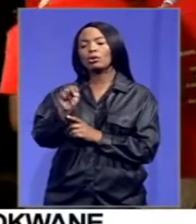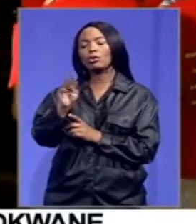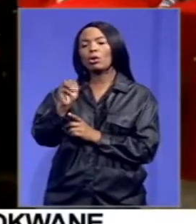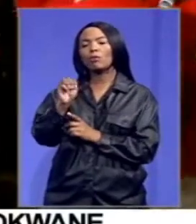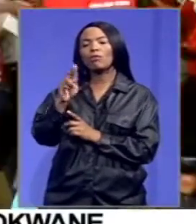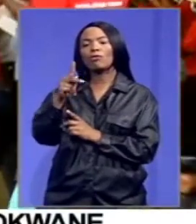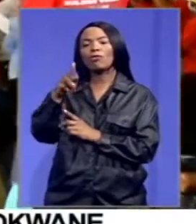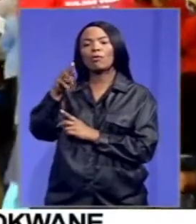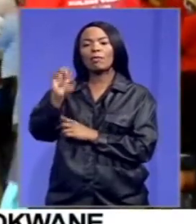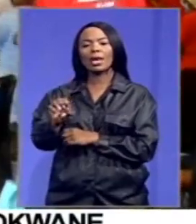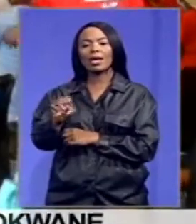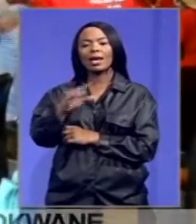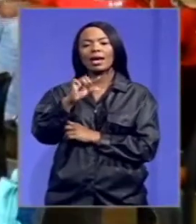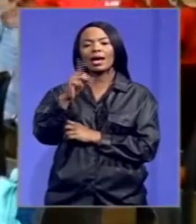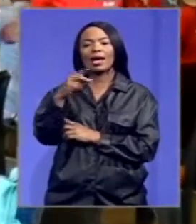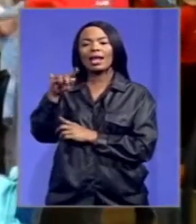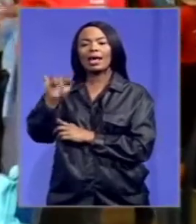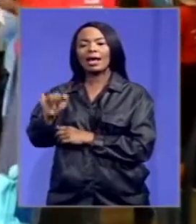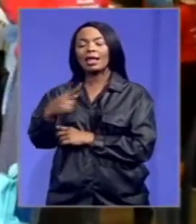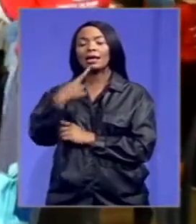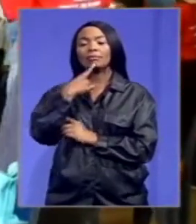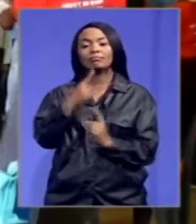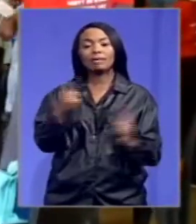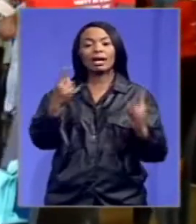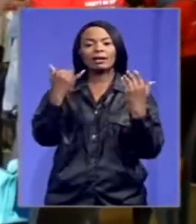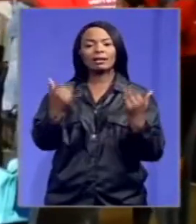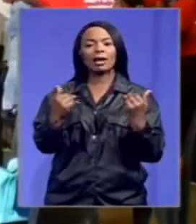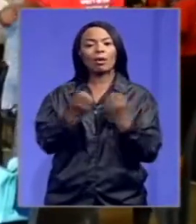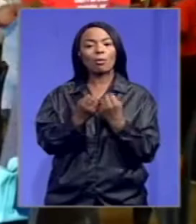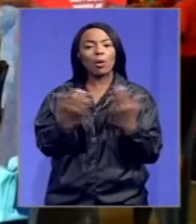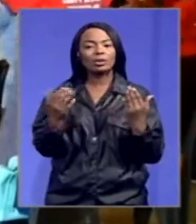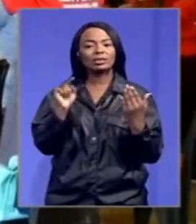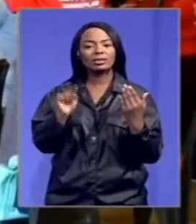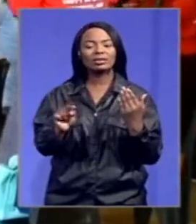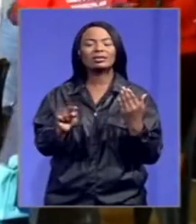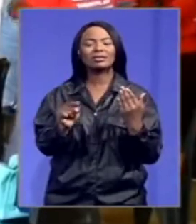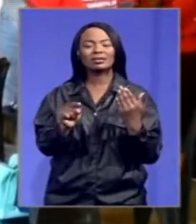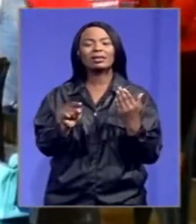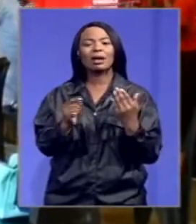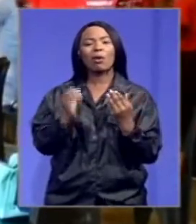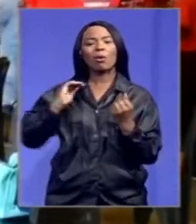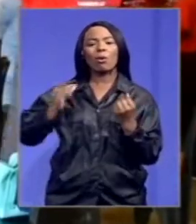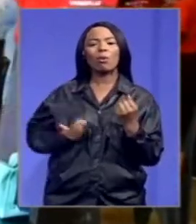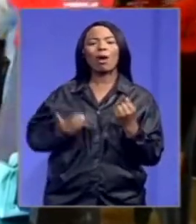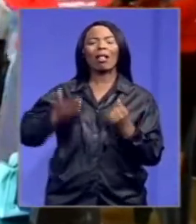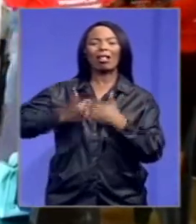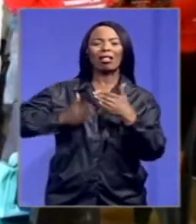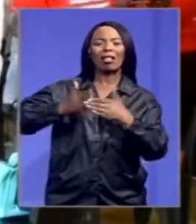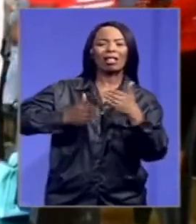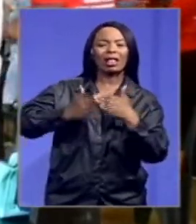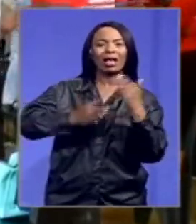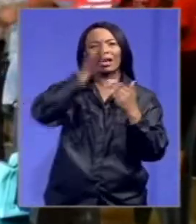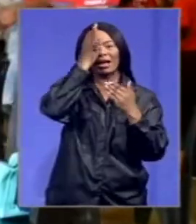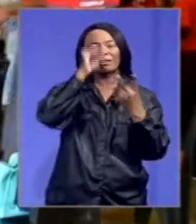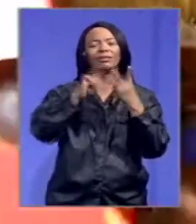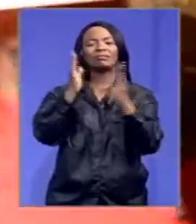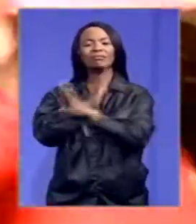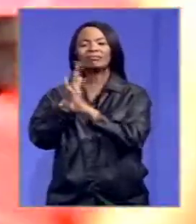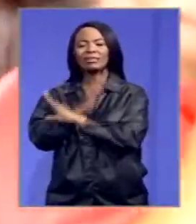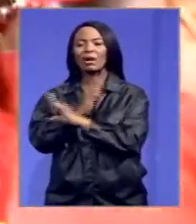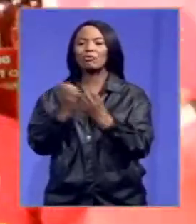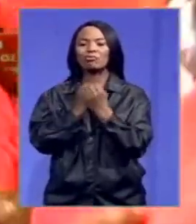Kgalakgala o seolotse seo a se bitsang ka hore ke kgaello ya basadi maemong a hlokolotsi a mmuso le makaleng a